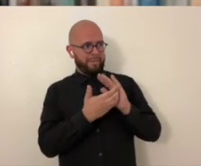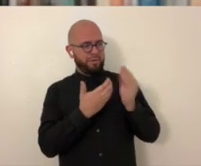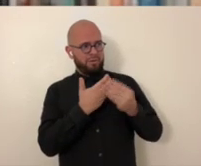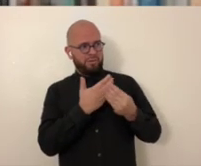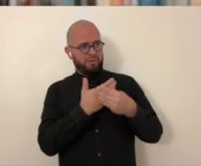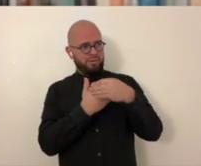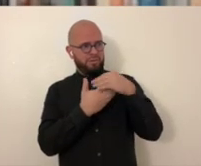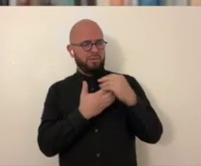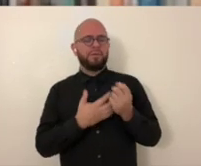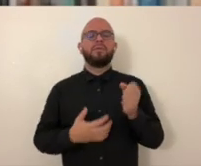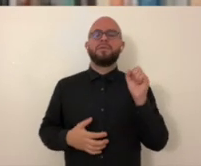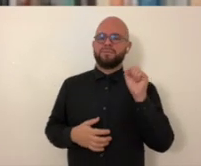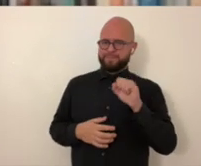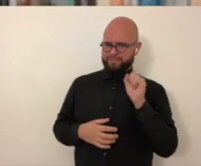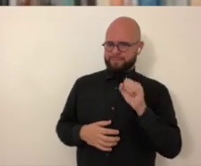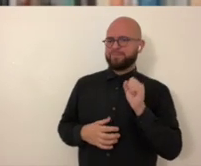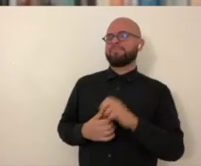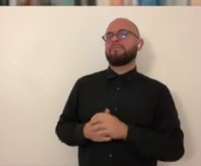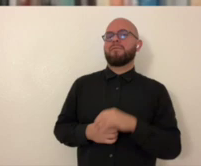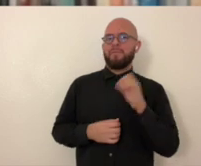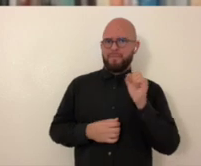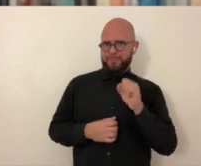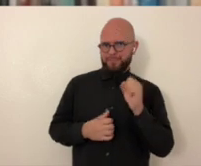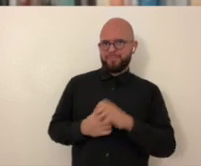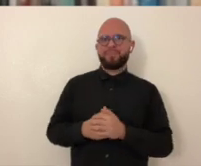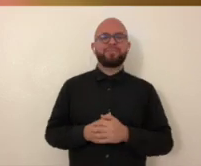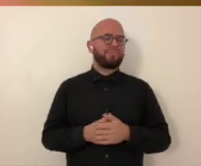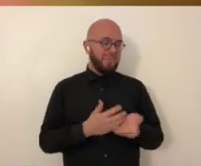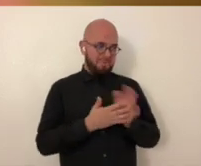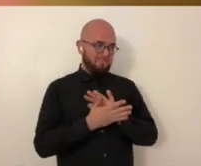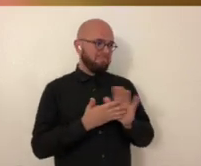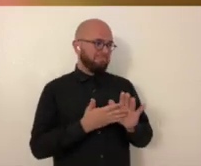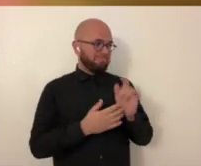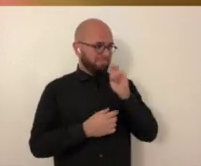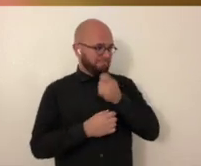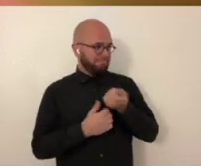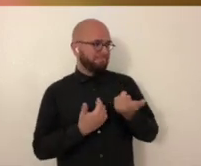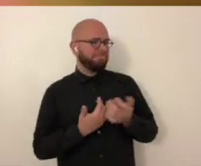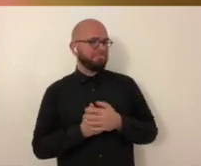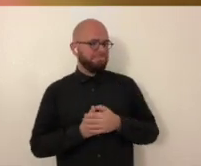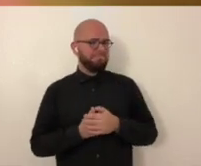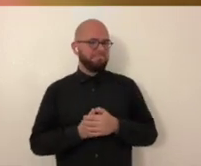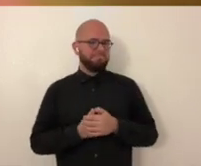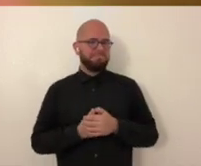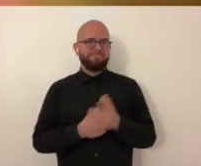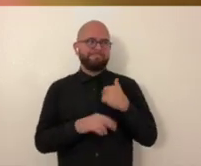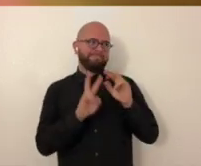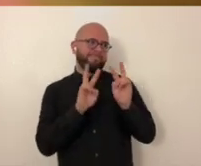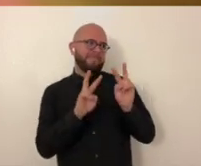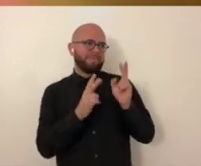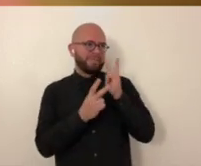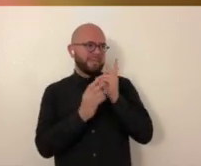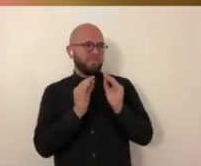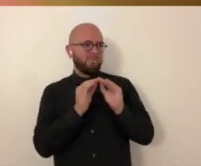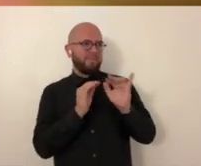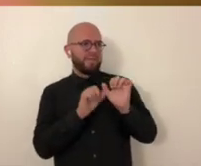them with pieces of paper as well? Yes, that Nice. I'm looking at that, doing that,